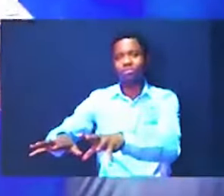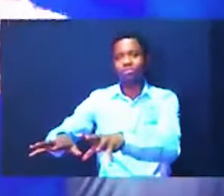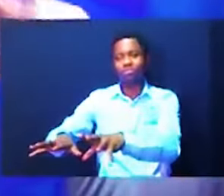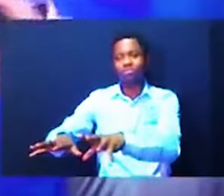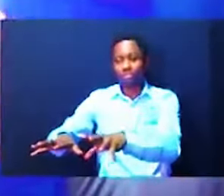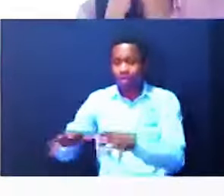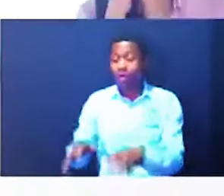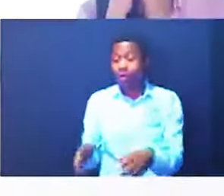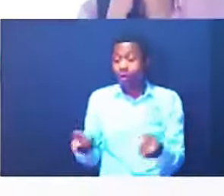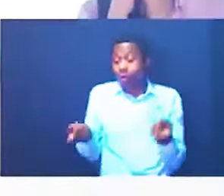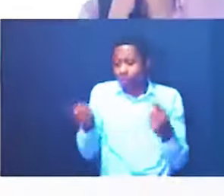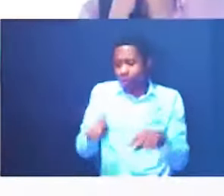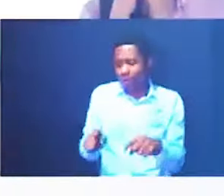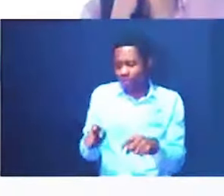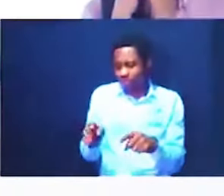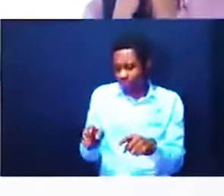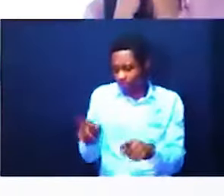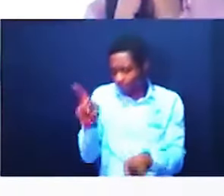call